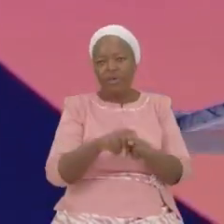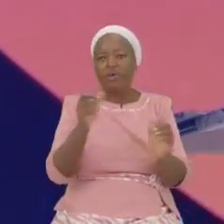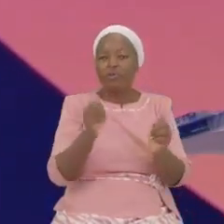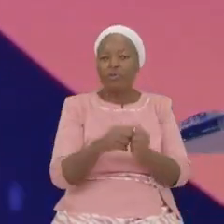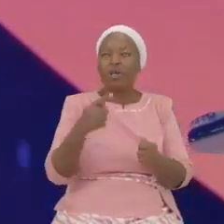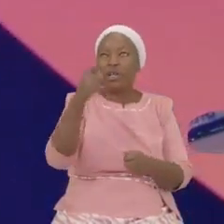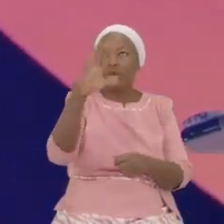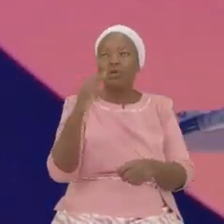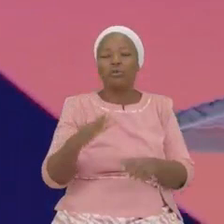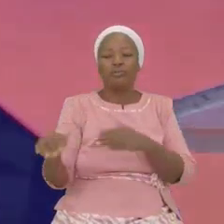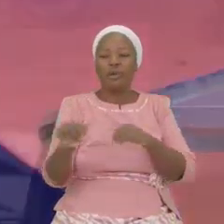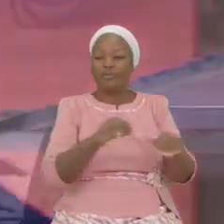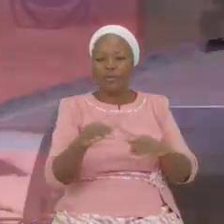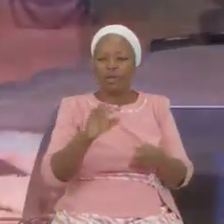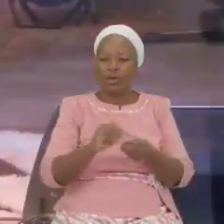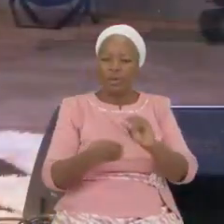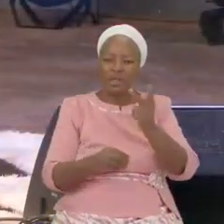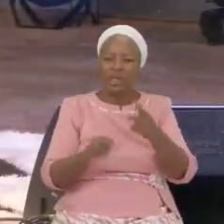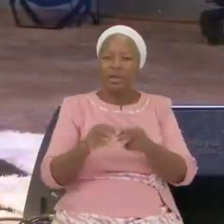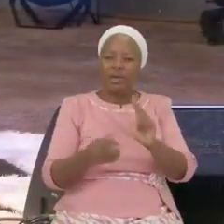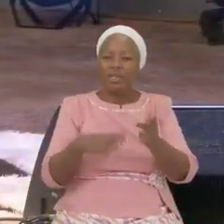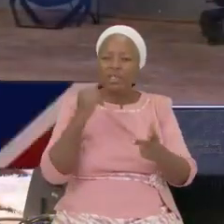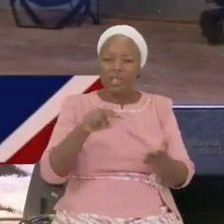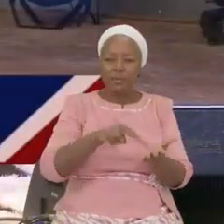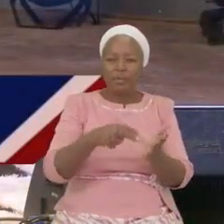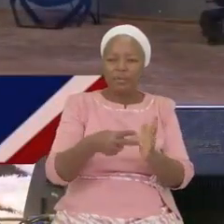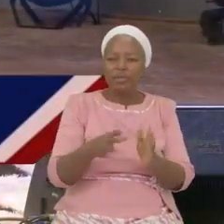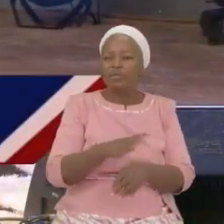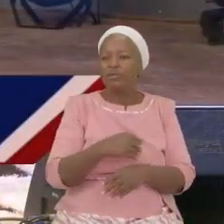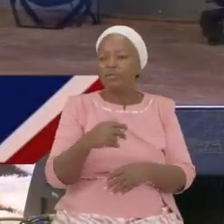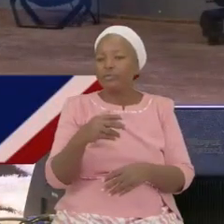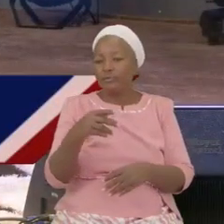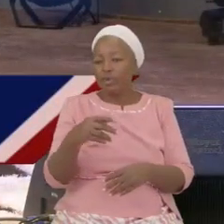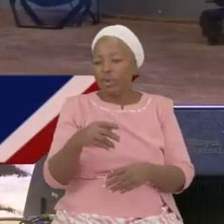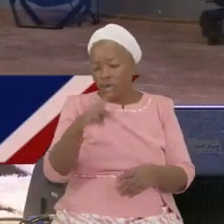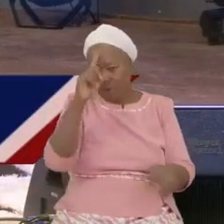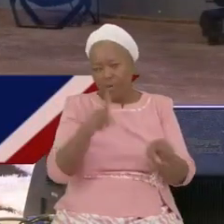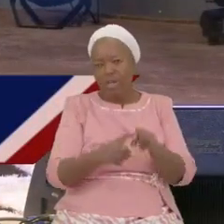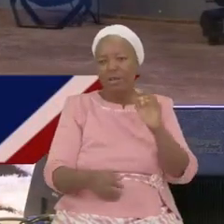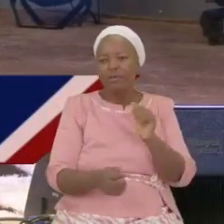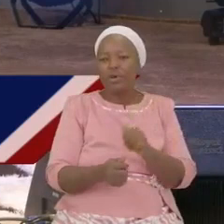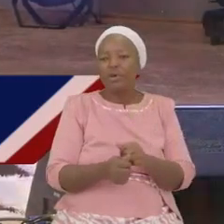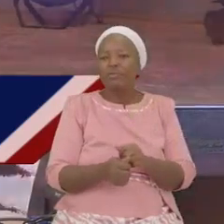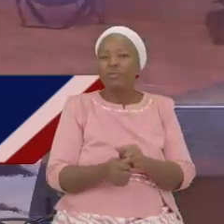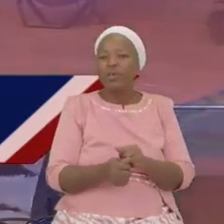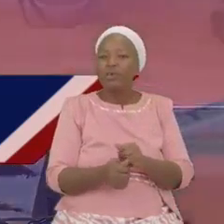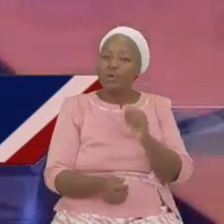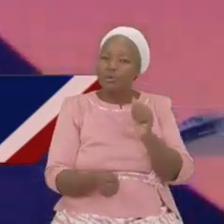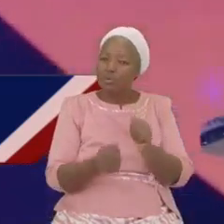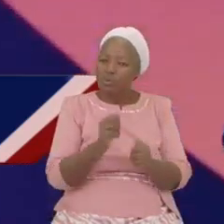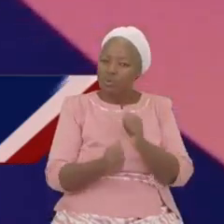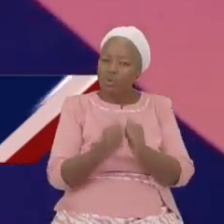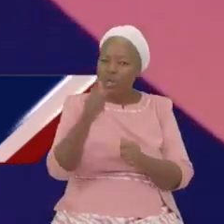of performance. We're looking at number three, is the purposeful covenant. When God makes a covenant